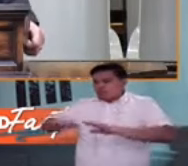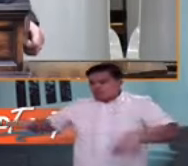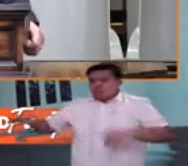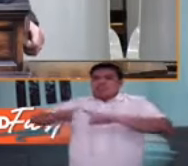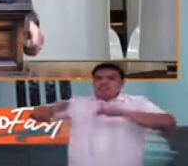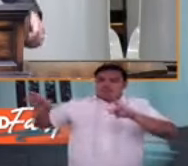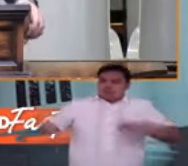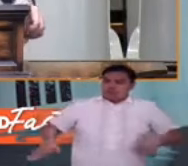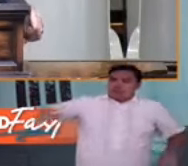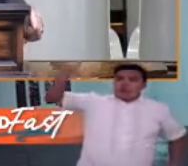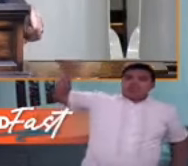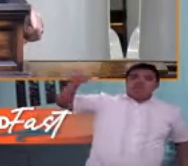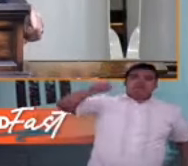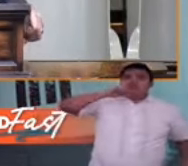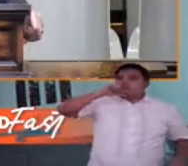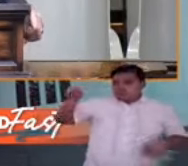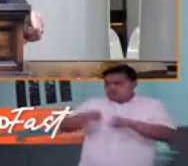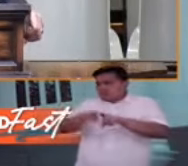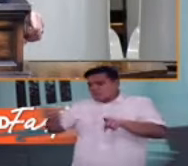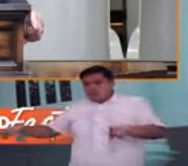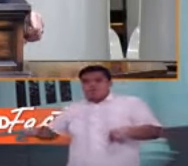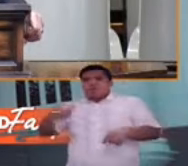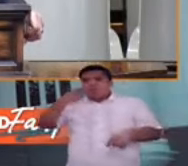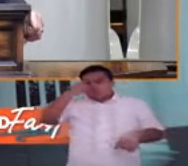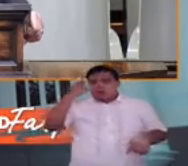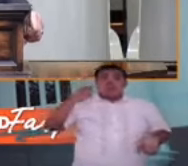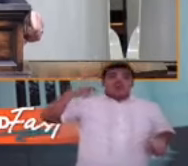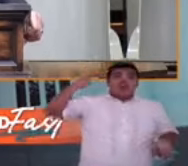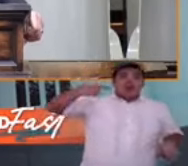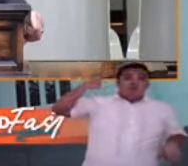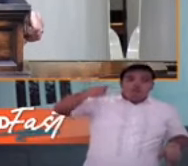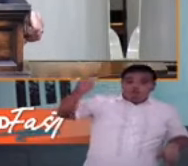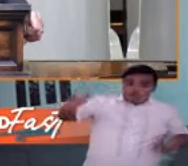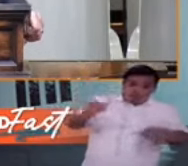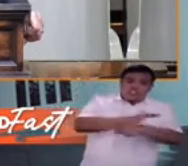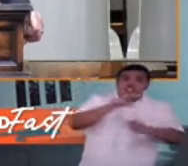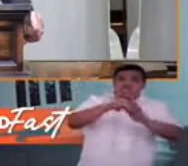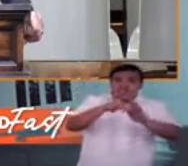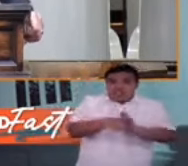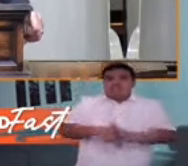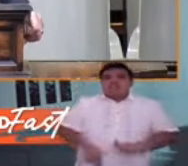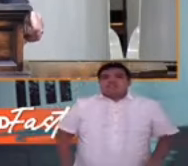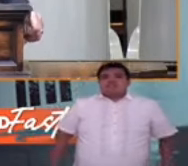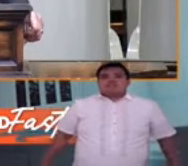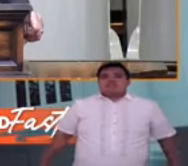When they grow up, it will not depart from them because foolishness is bound